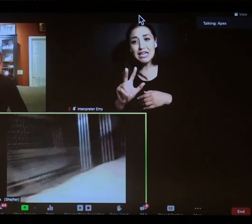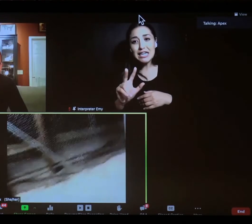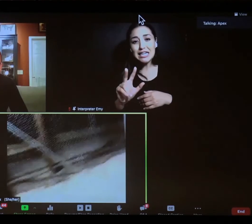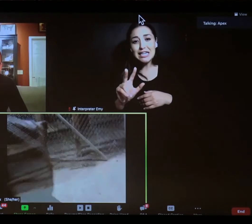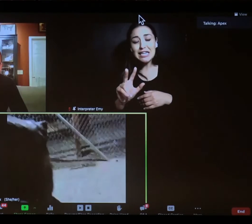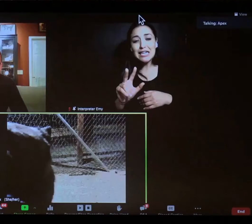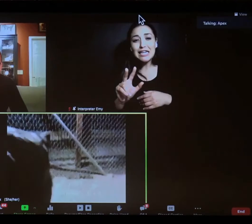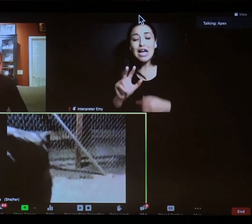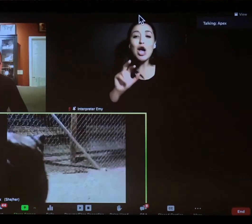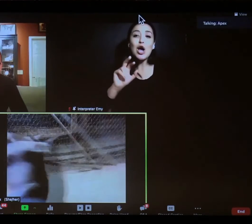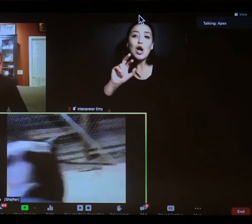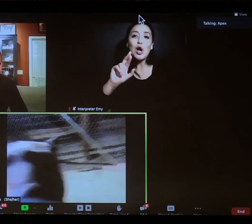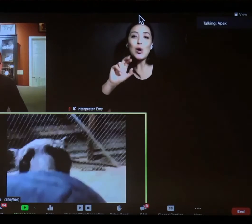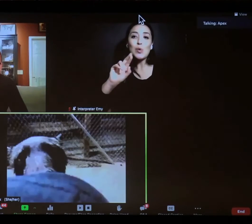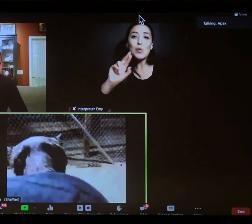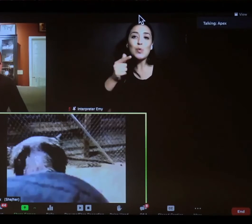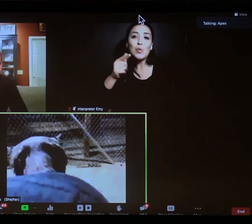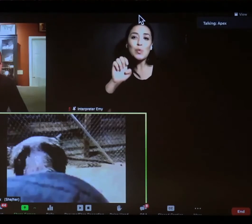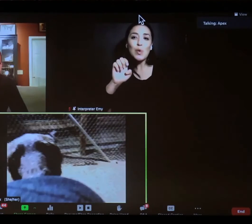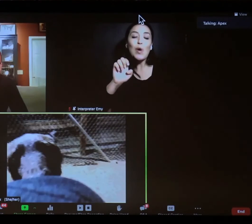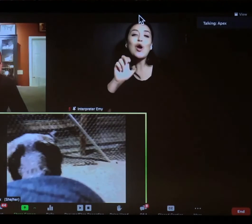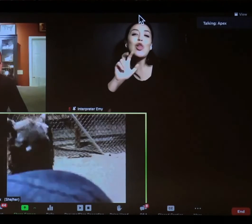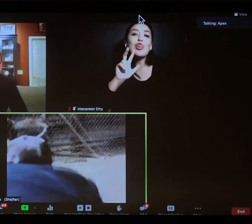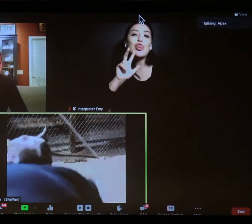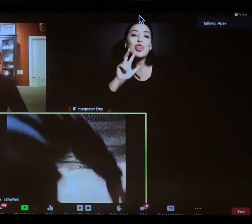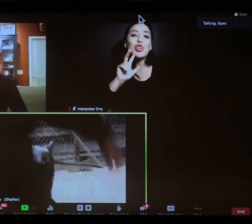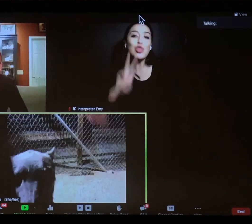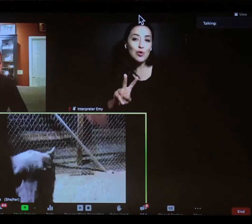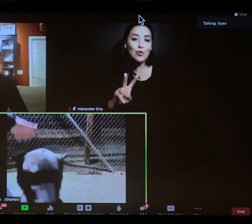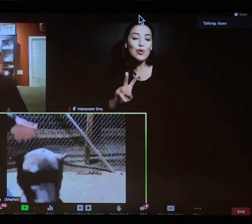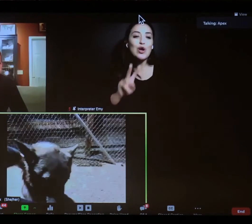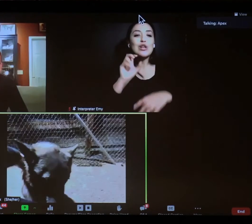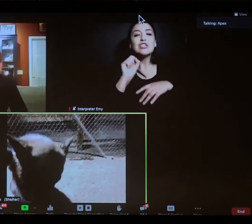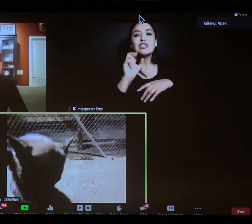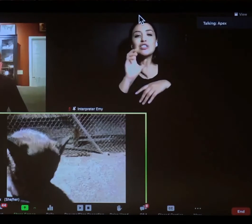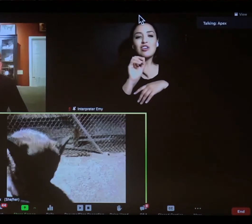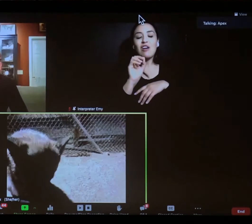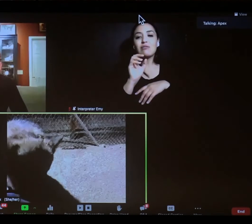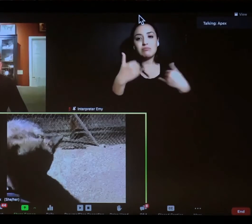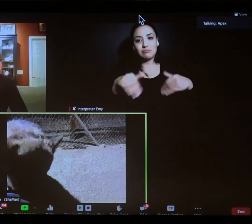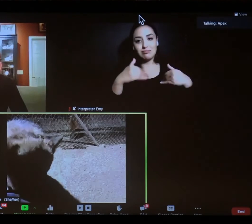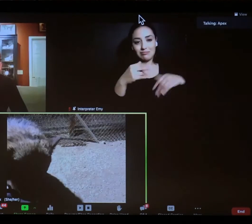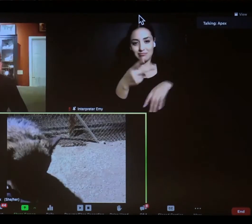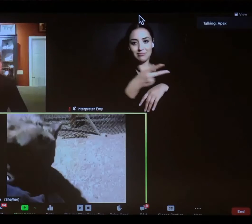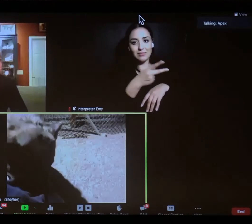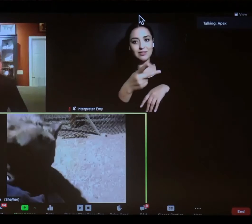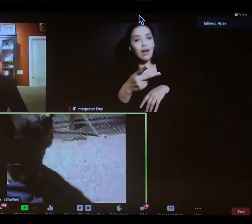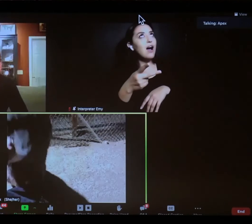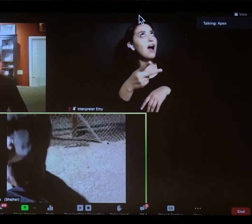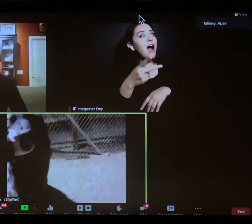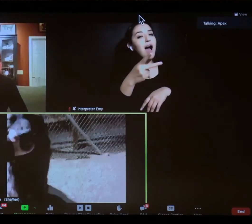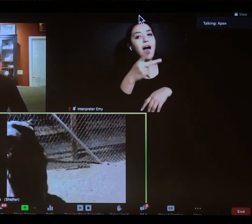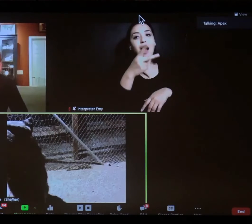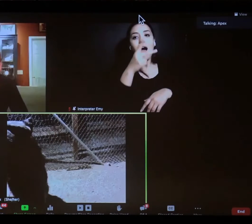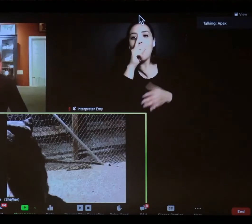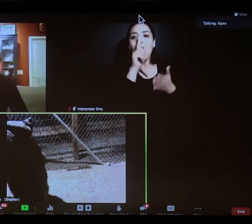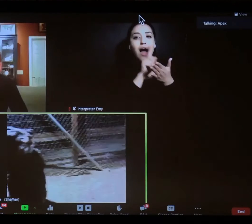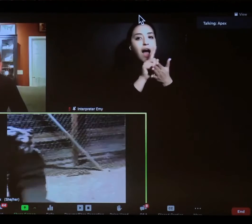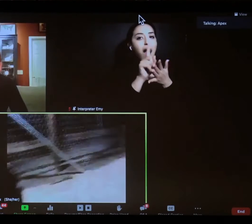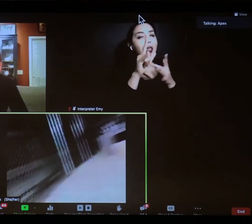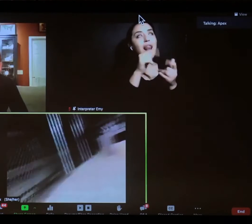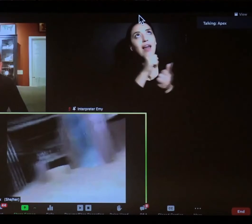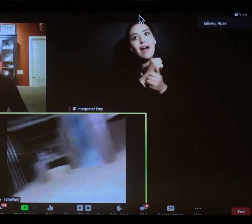just turned 2. And Rogue and Neo are madly in love, to be honest. But they love the puppy, and to